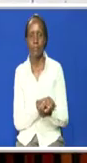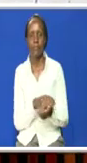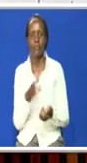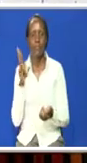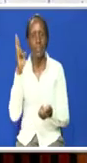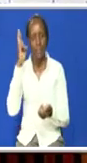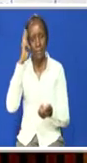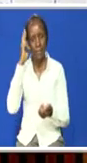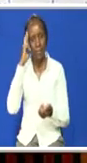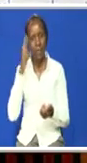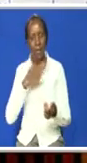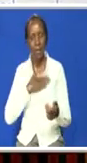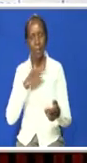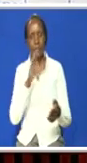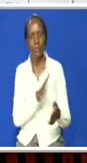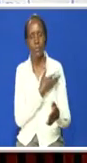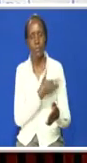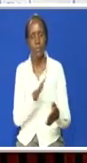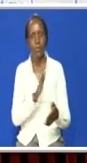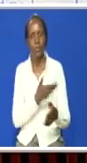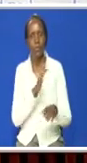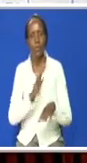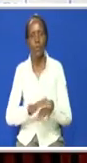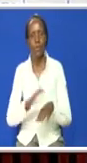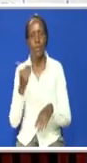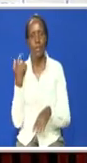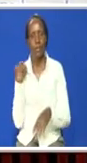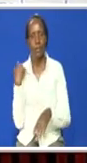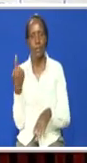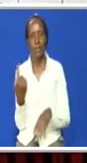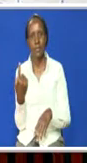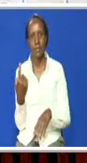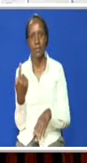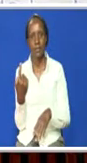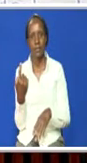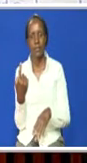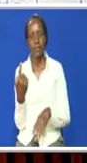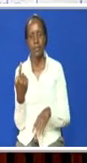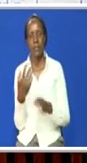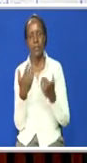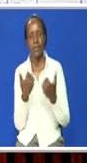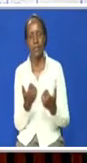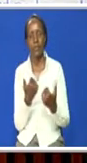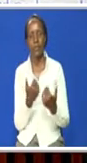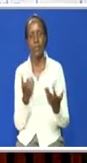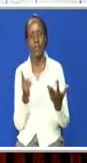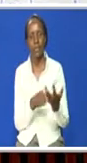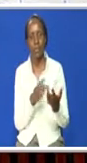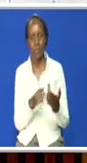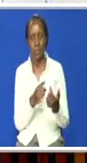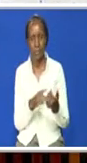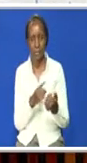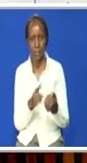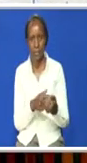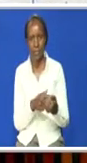Remember our song on numbers. We are going to count the counters,